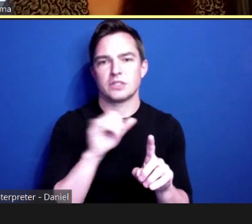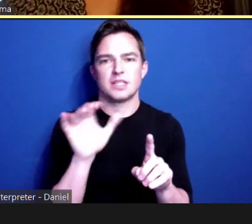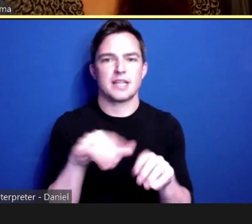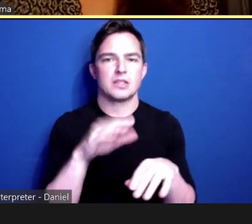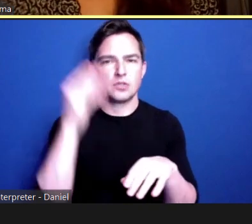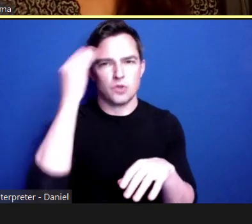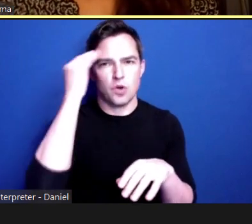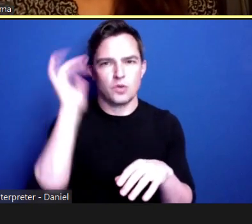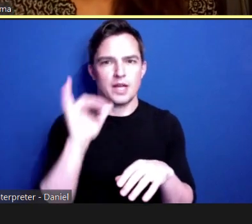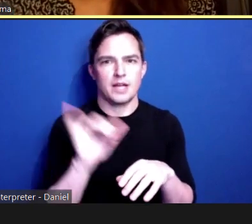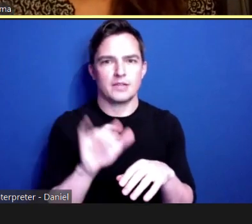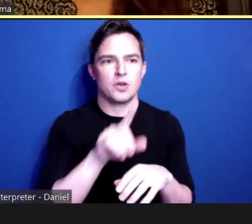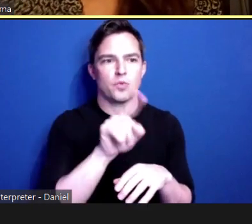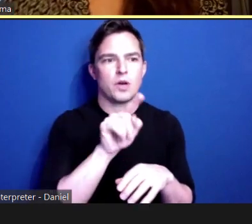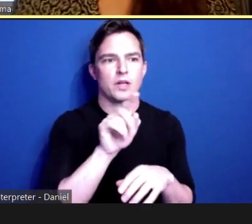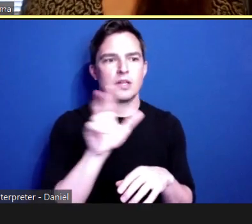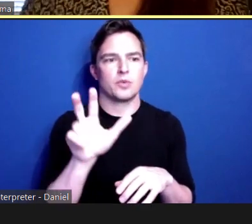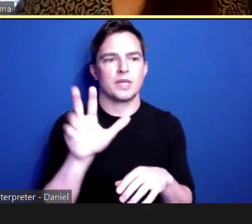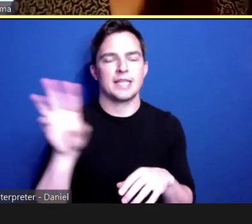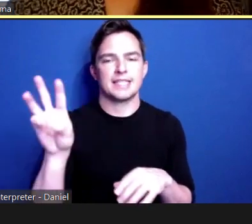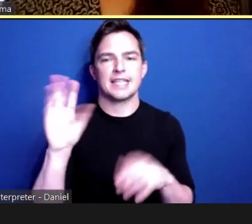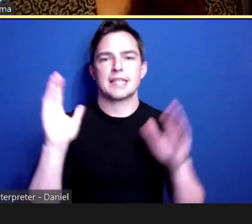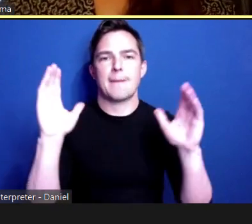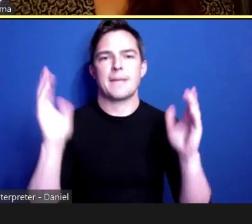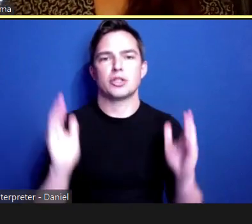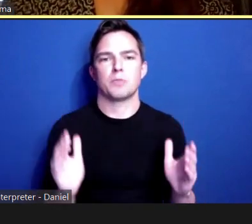the 136 benchmarks.